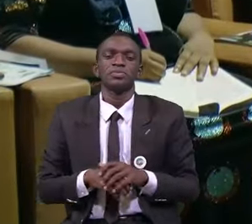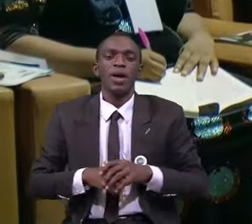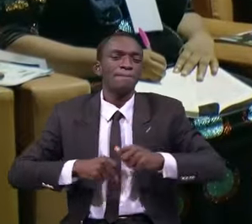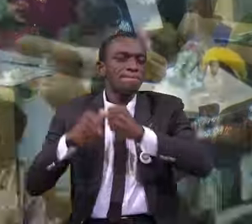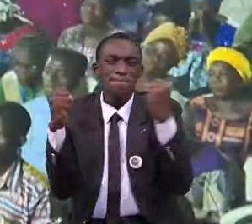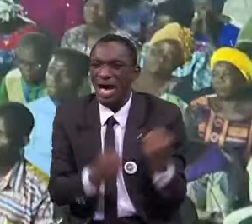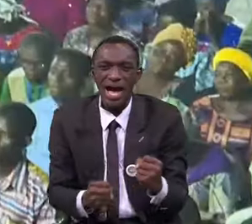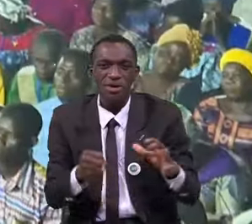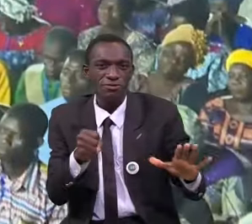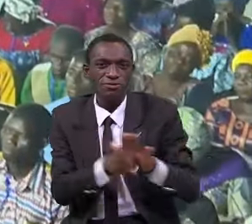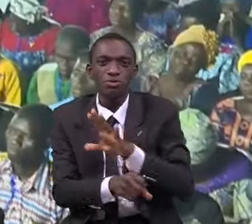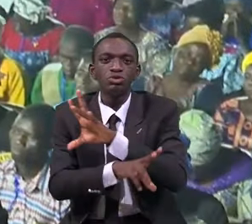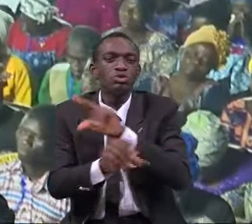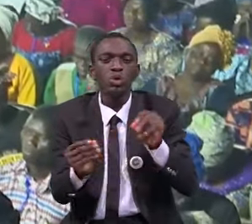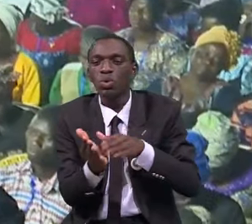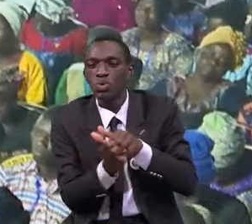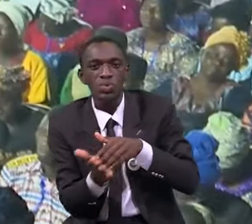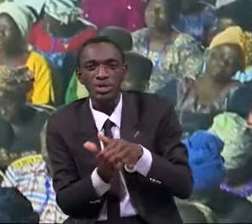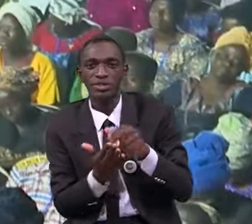Powerful, no weakness.